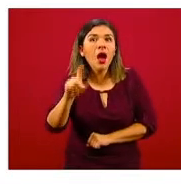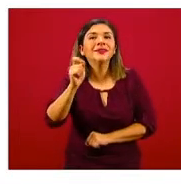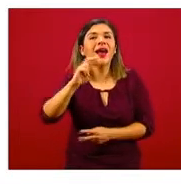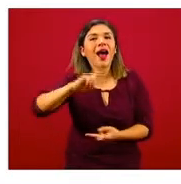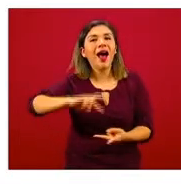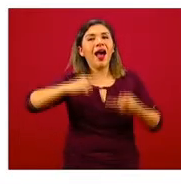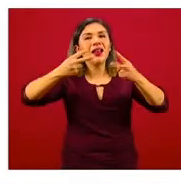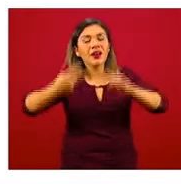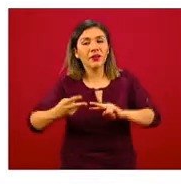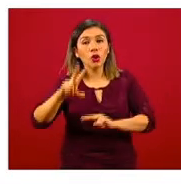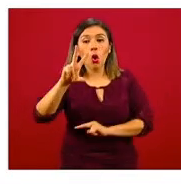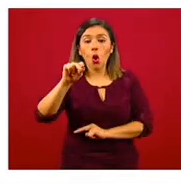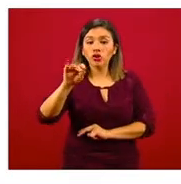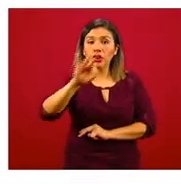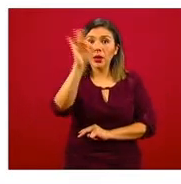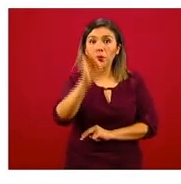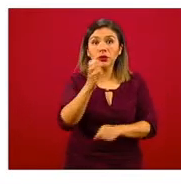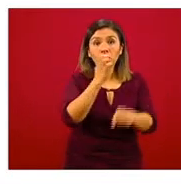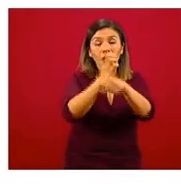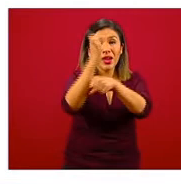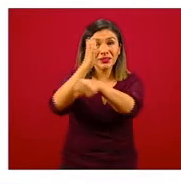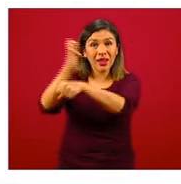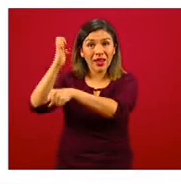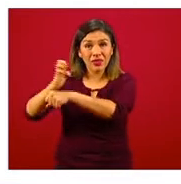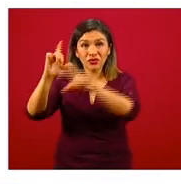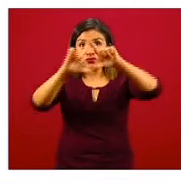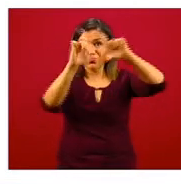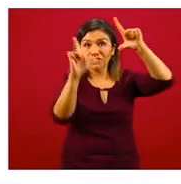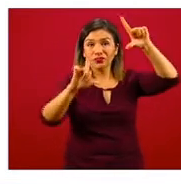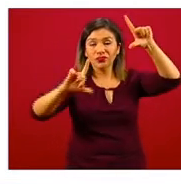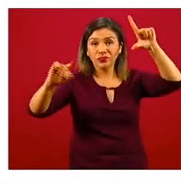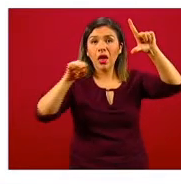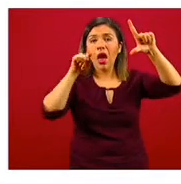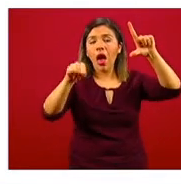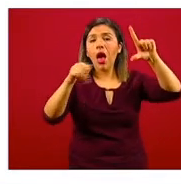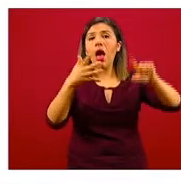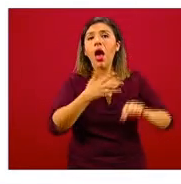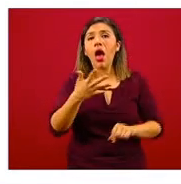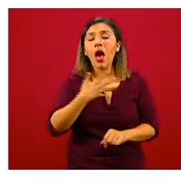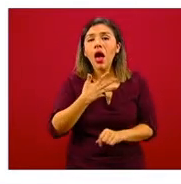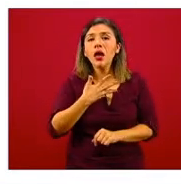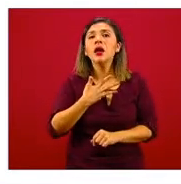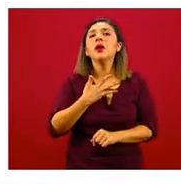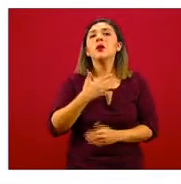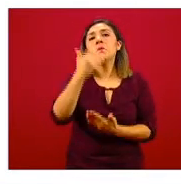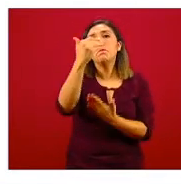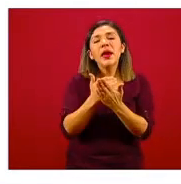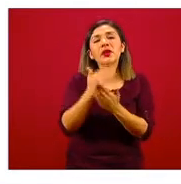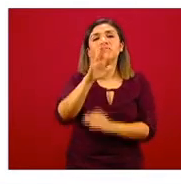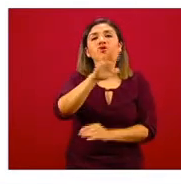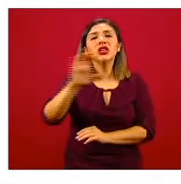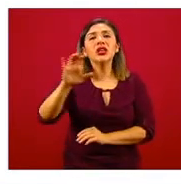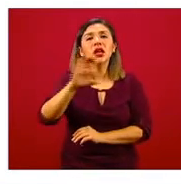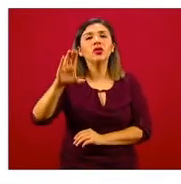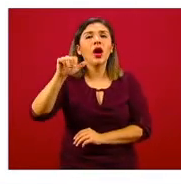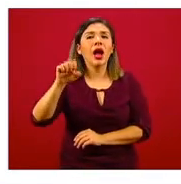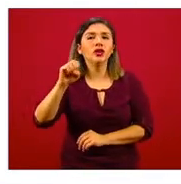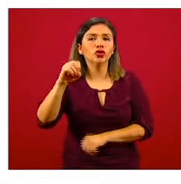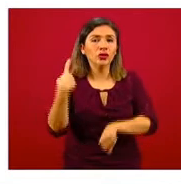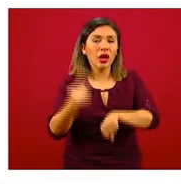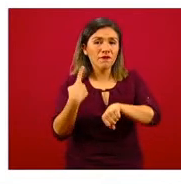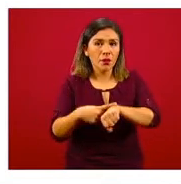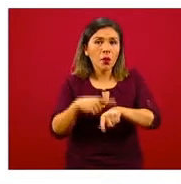cases. Here, less than 80% of the states show less